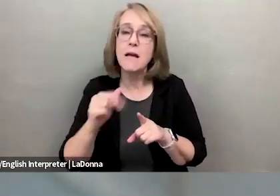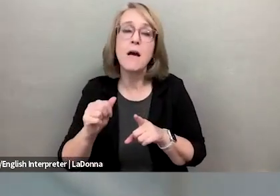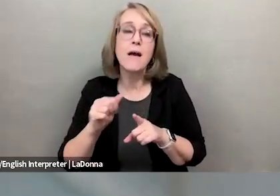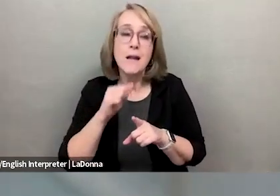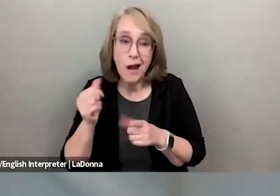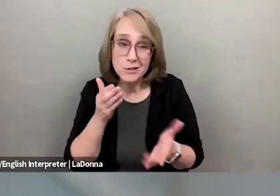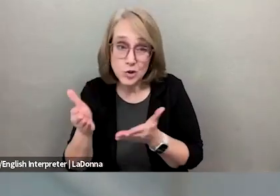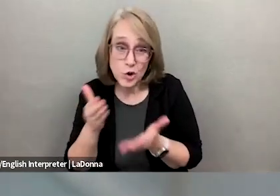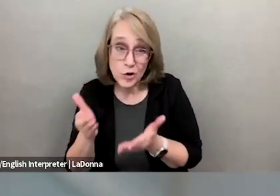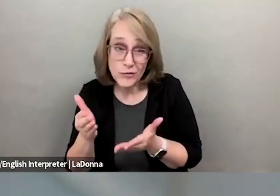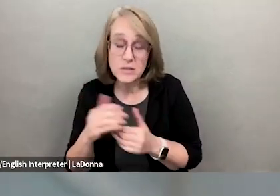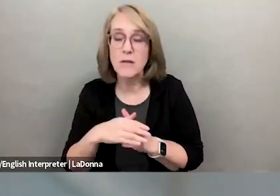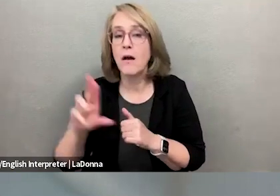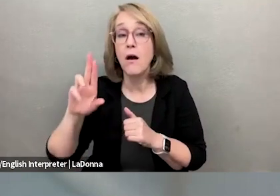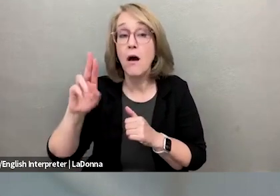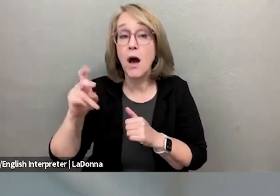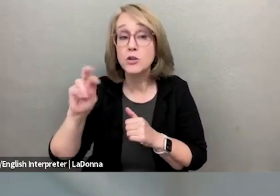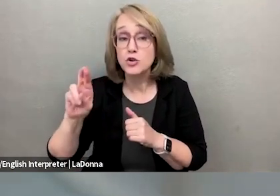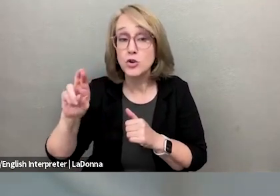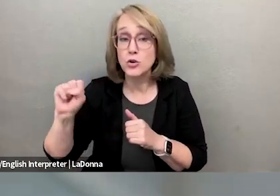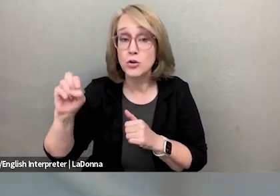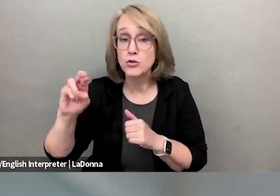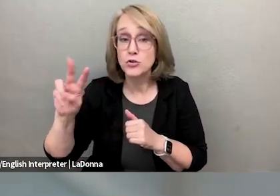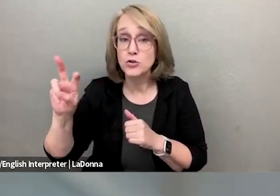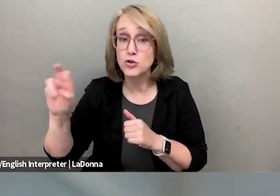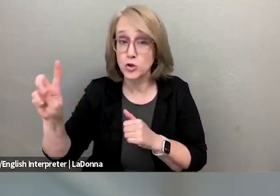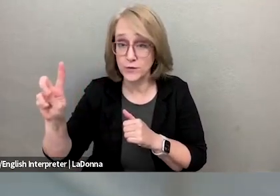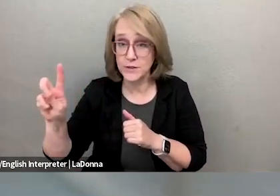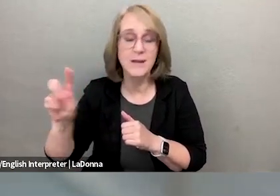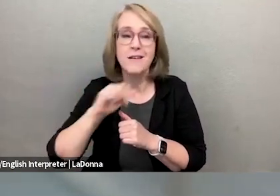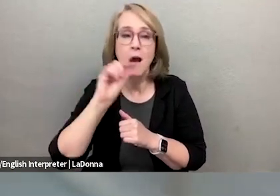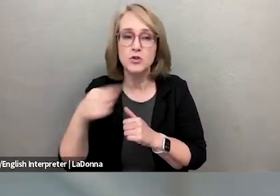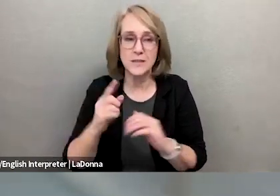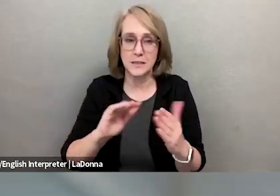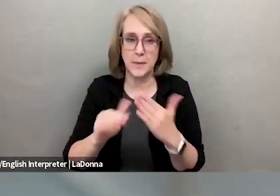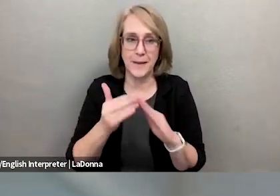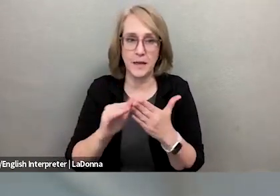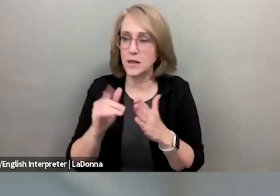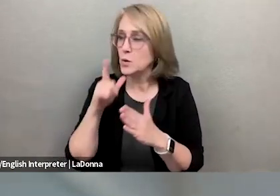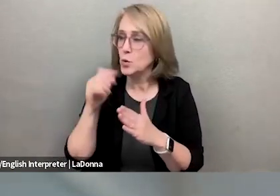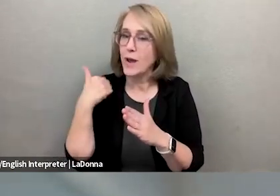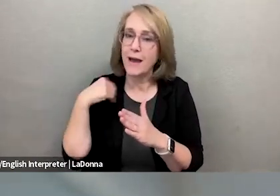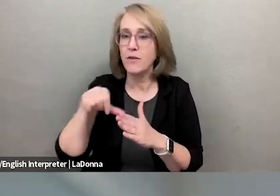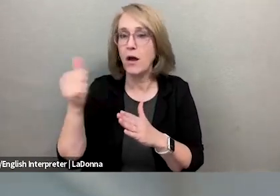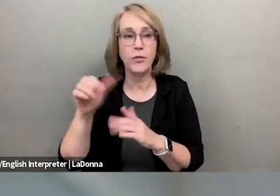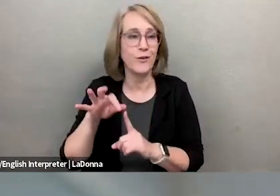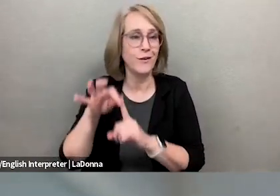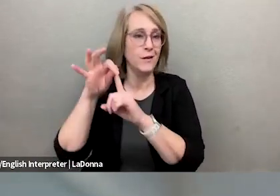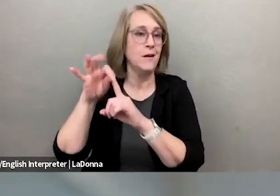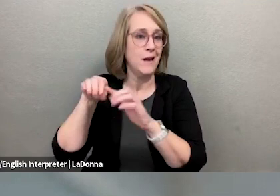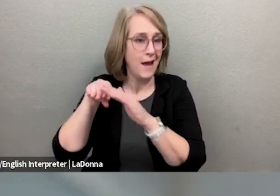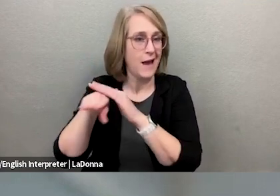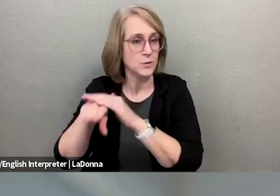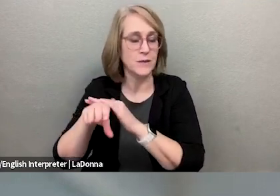about rural versus urban divides, but then thinking about different communities that may have other access or equity challenges that are